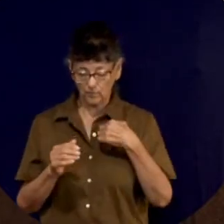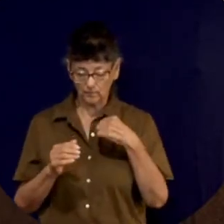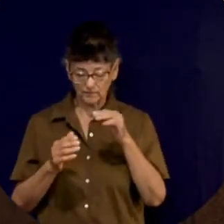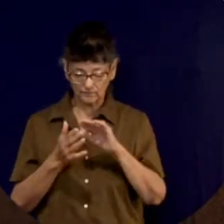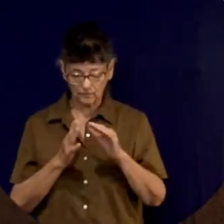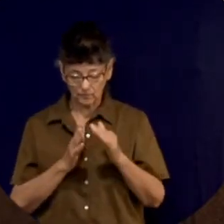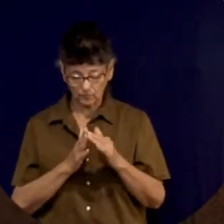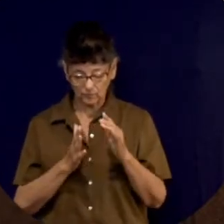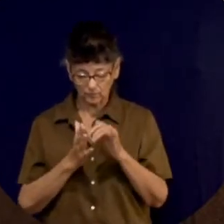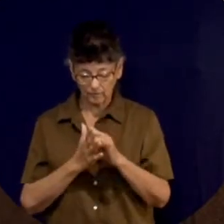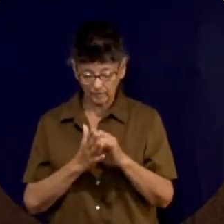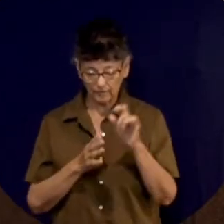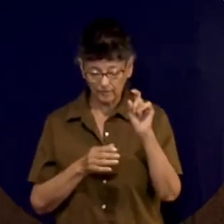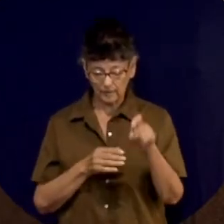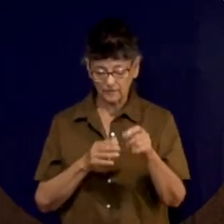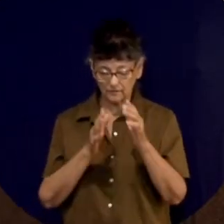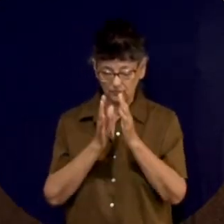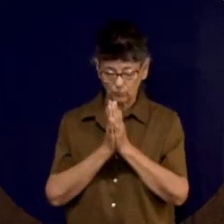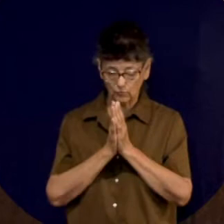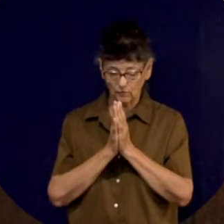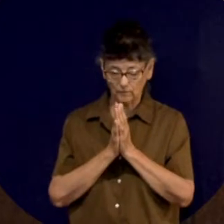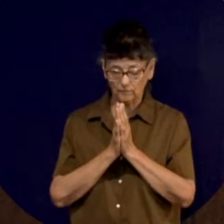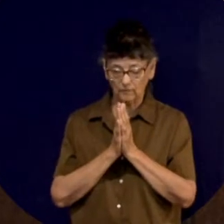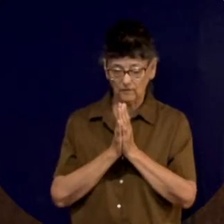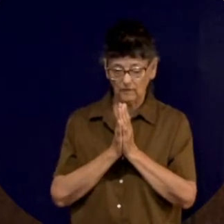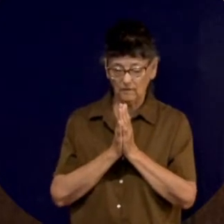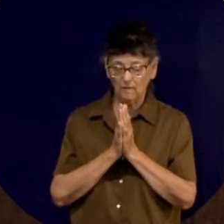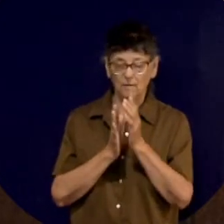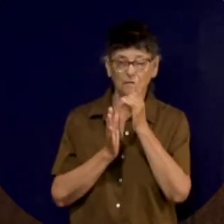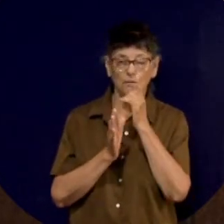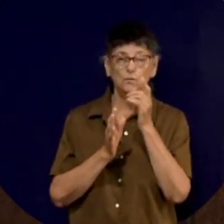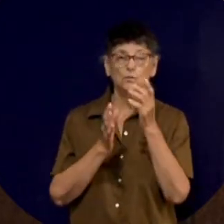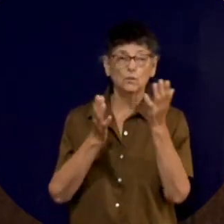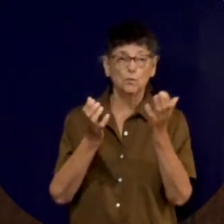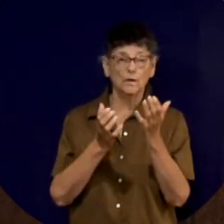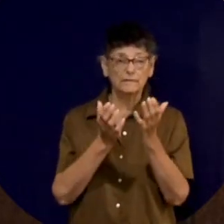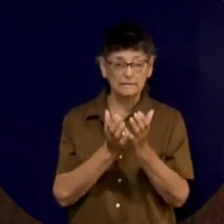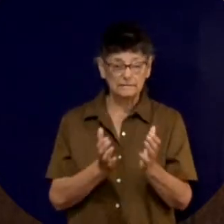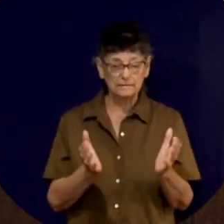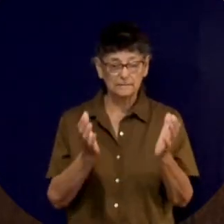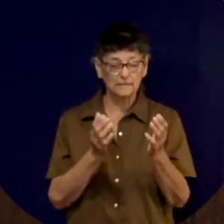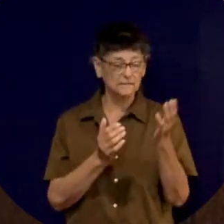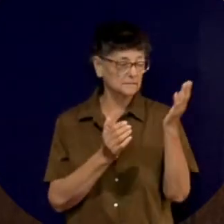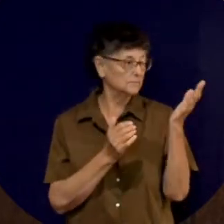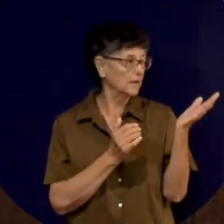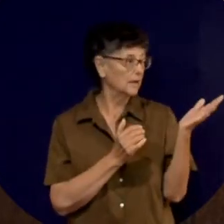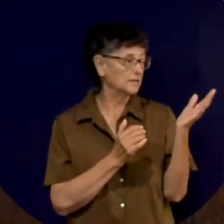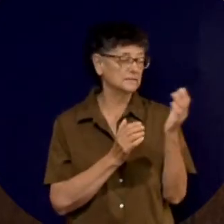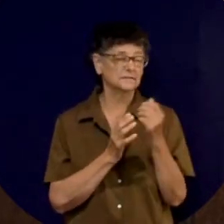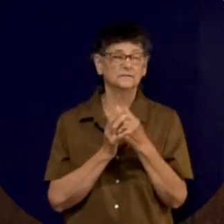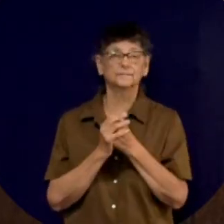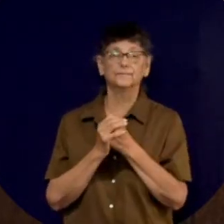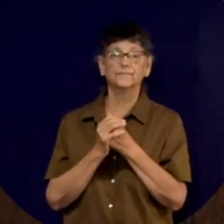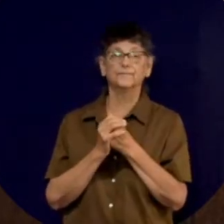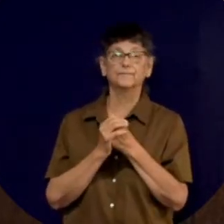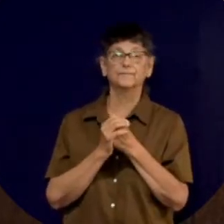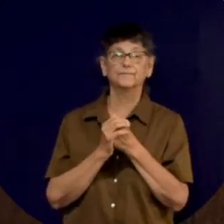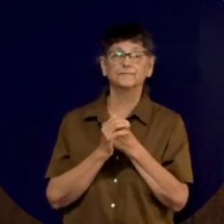our community that are in need of prayer and whose intentions are contained in this